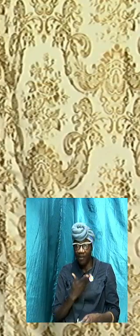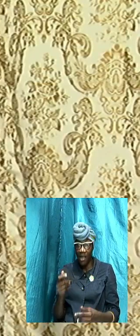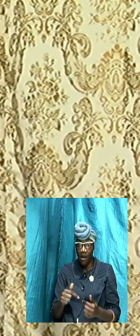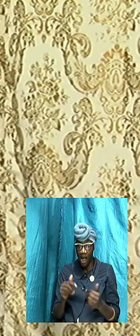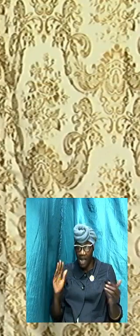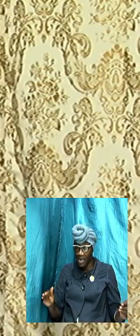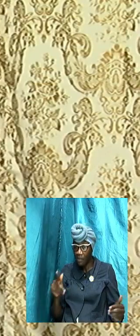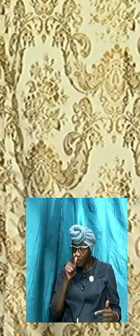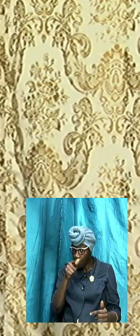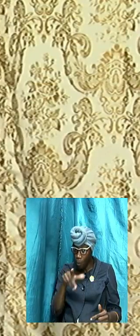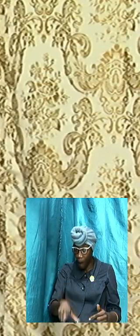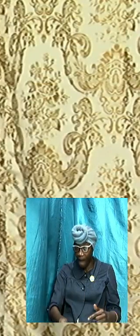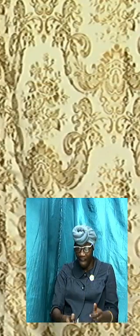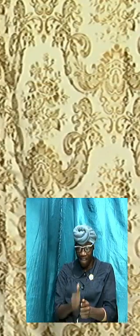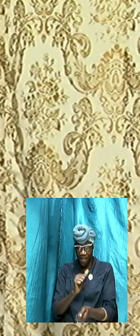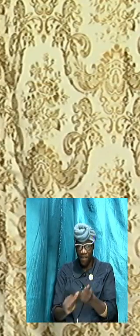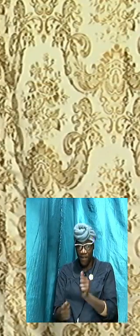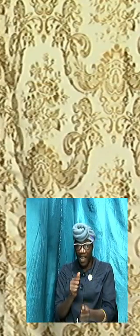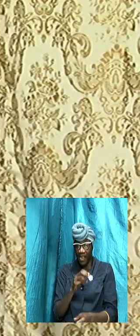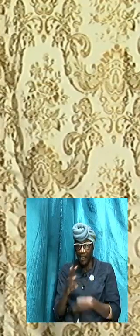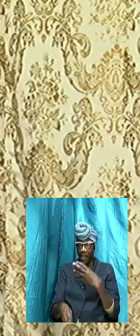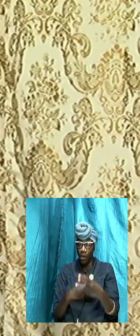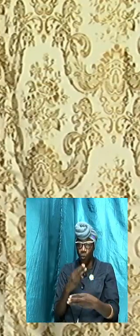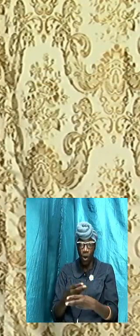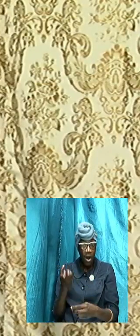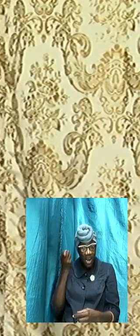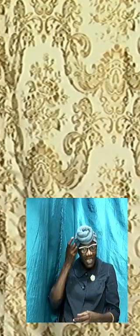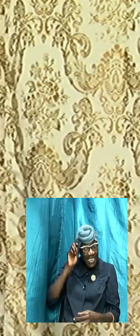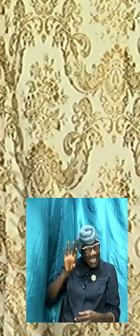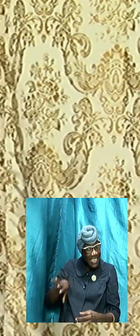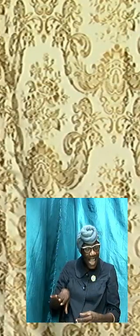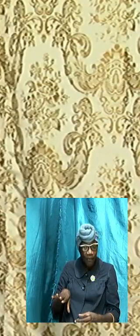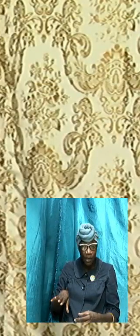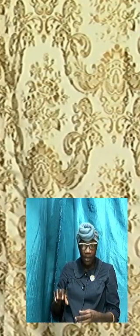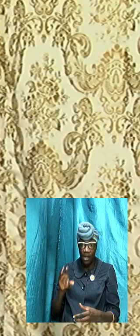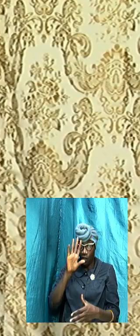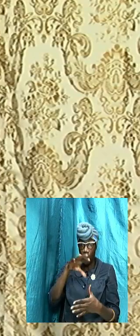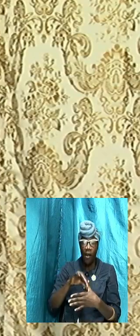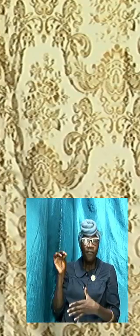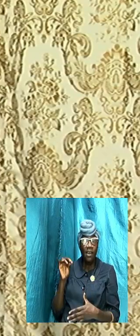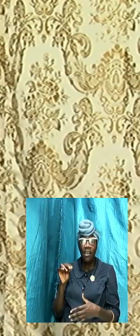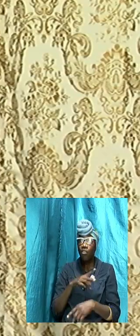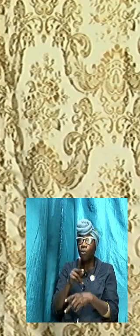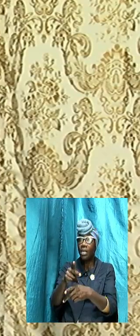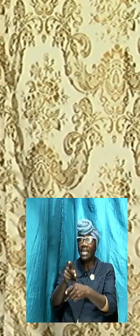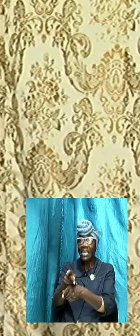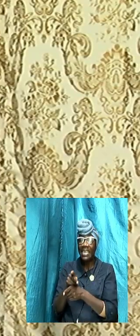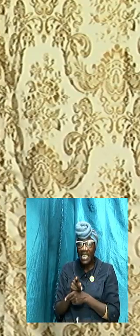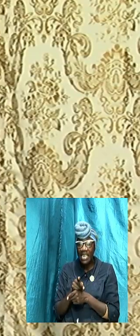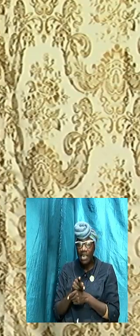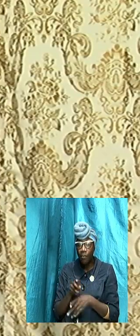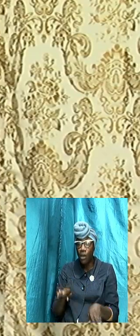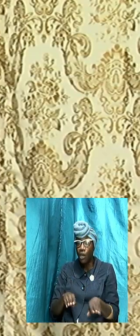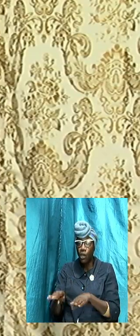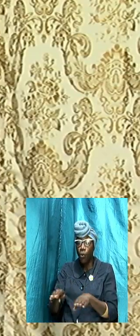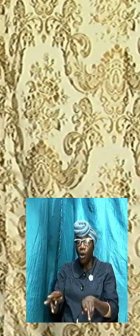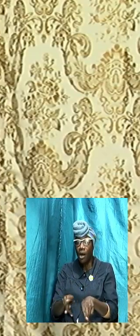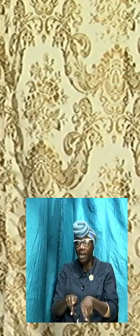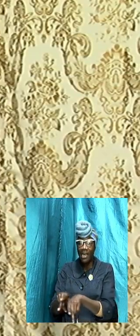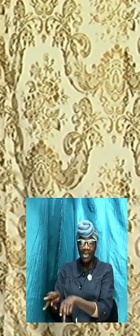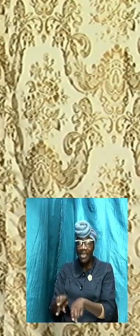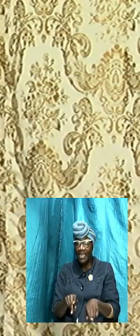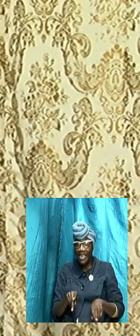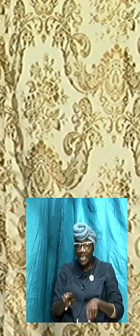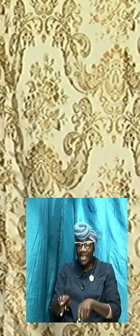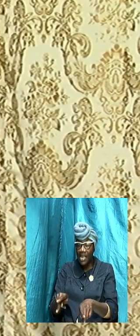you're going to fight against. There's the world. There's the devil. Amen. There's your flesh. But keep the walk. Keep walking. As I said last week, if you're going